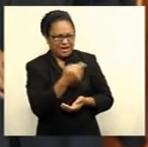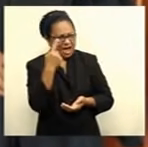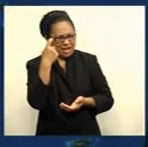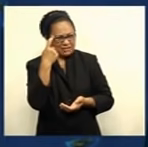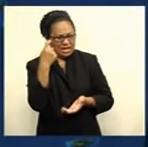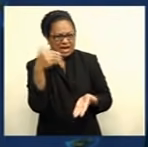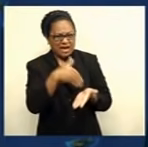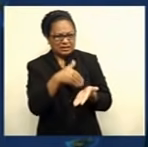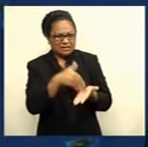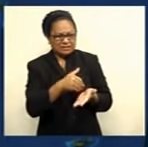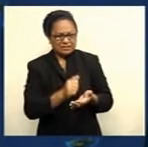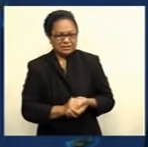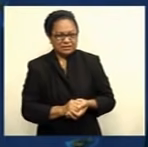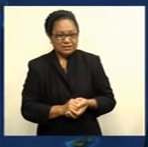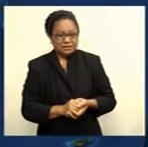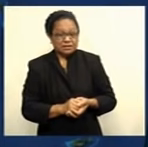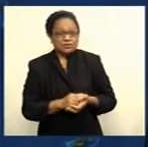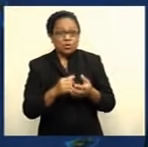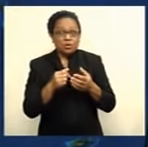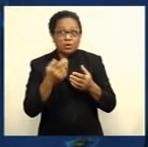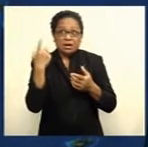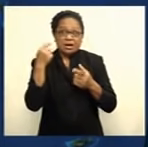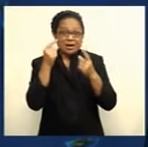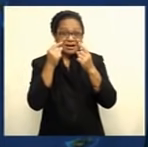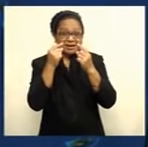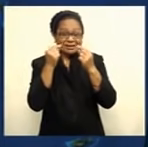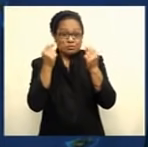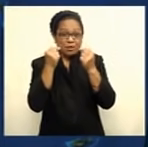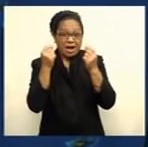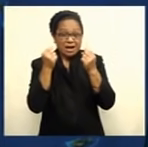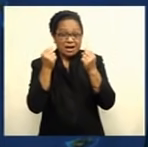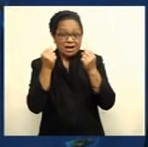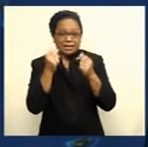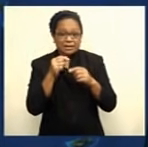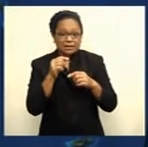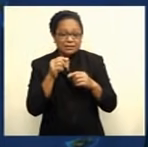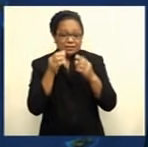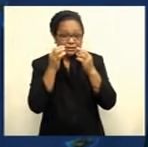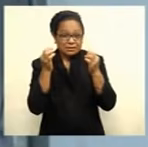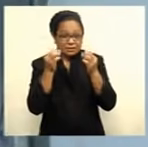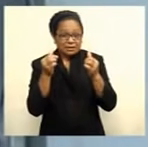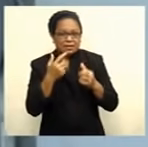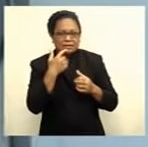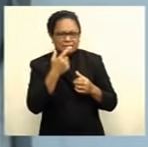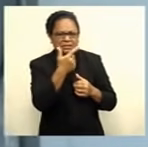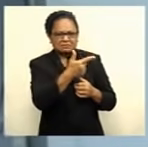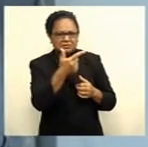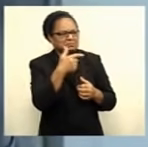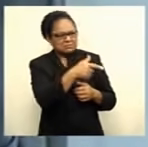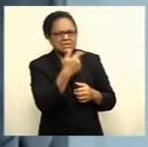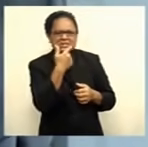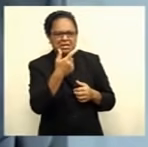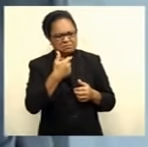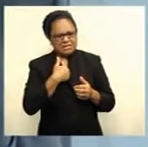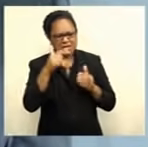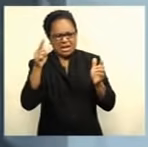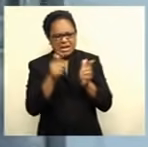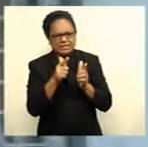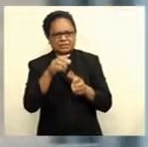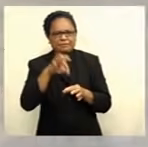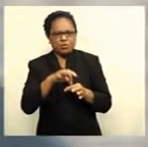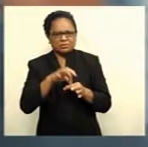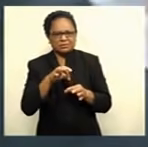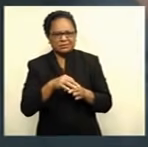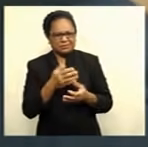Even Mr. Rambuka's 77,000 votes by claiming that I represent 181,000. From that, he